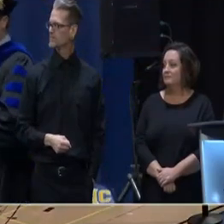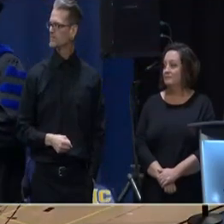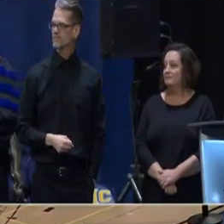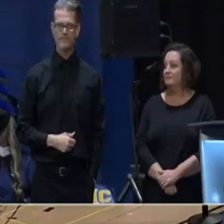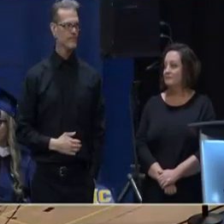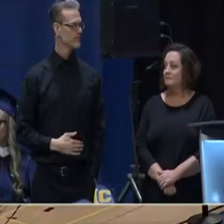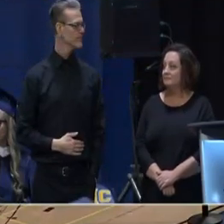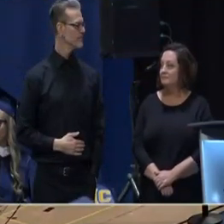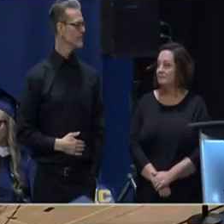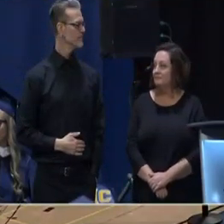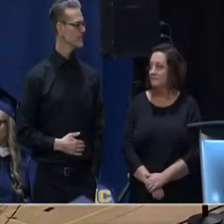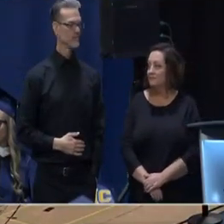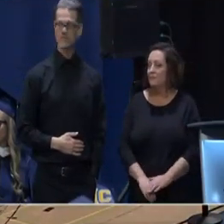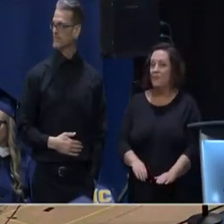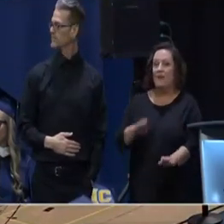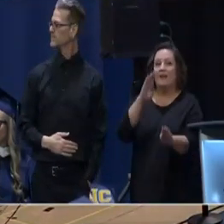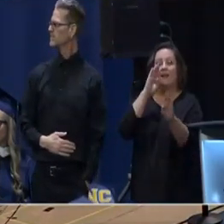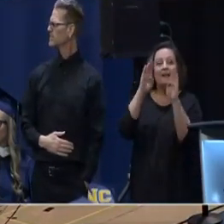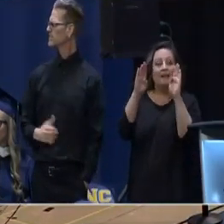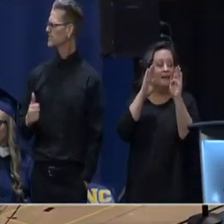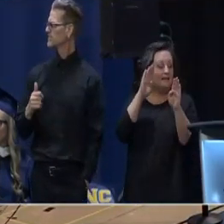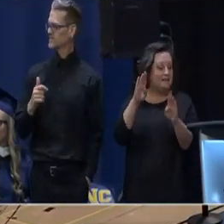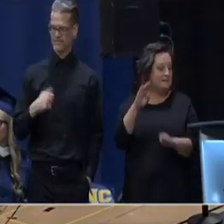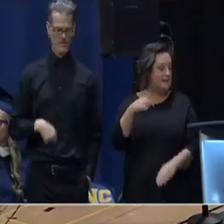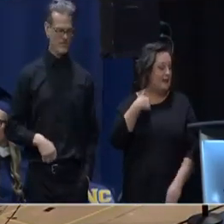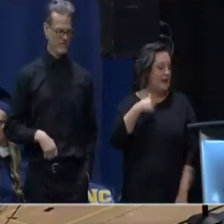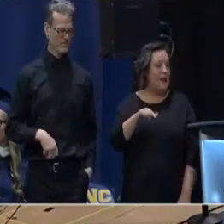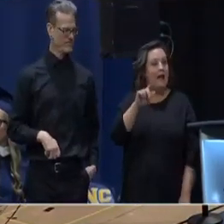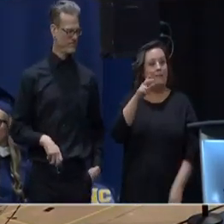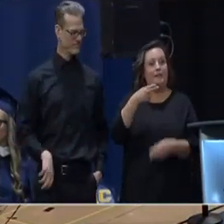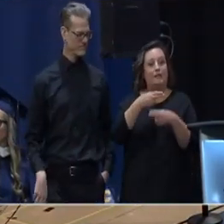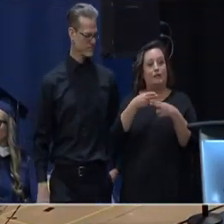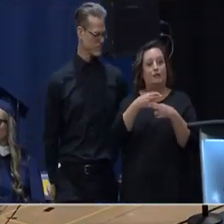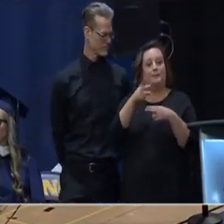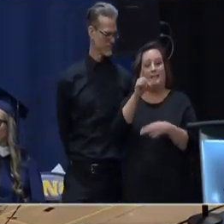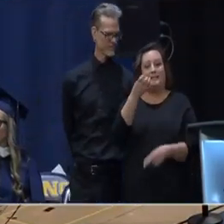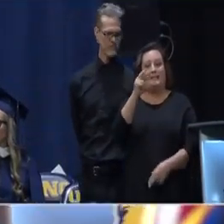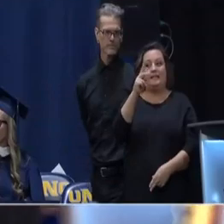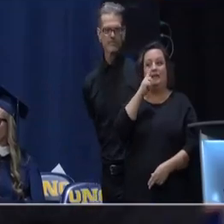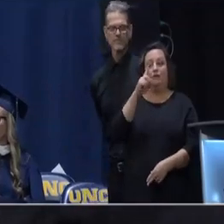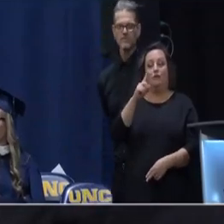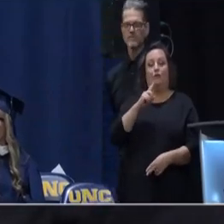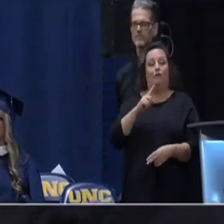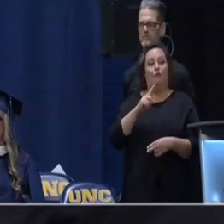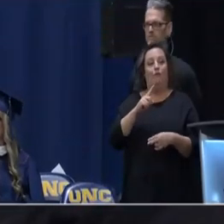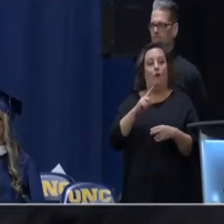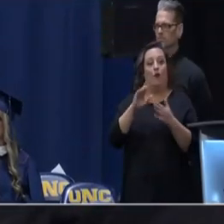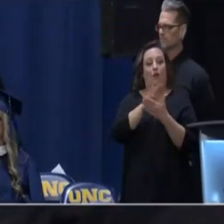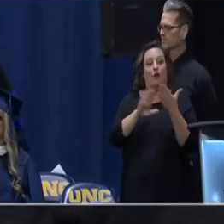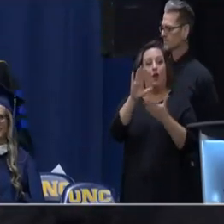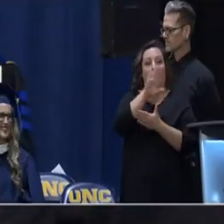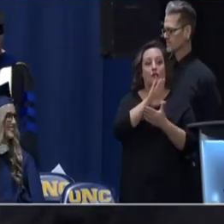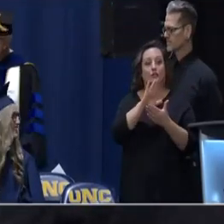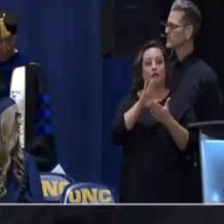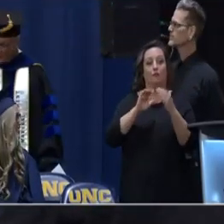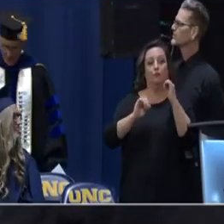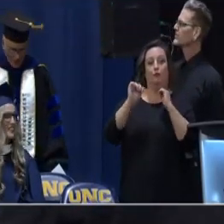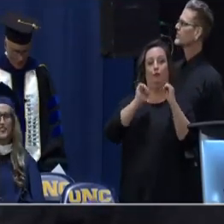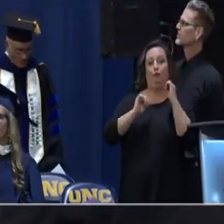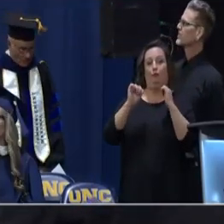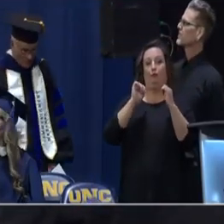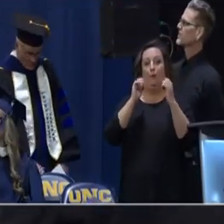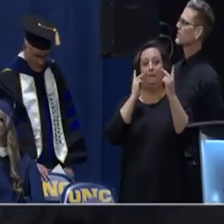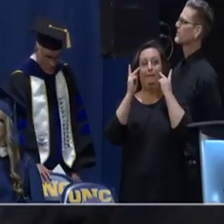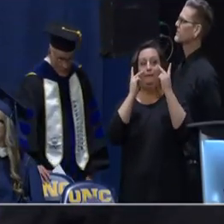Hello, I am Kiki Gilderhus, Interim Dean of the College of Performing and Visual Arts. I know that the